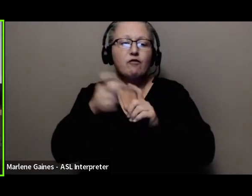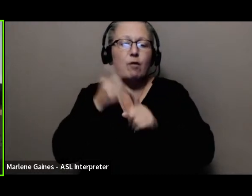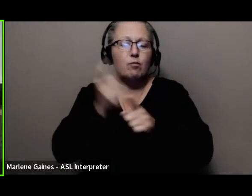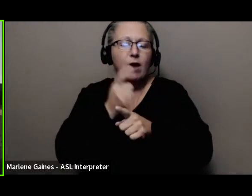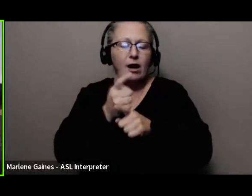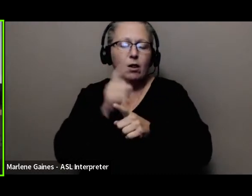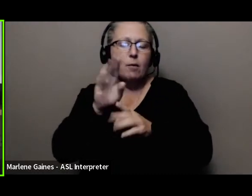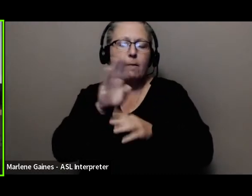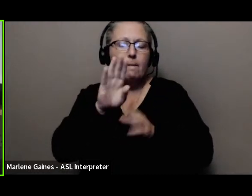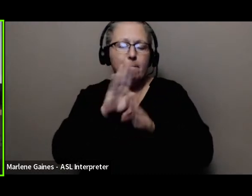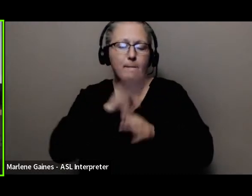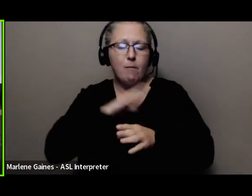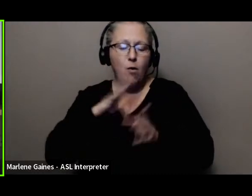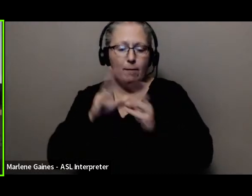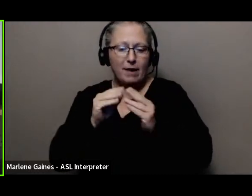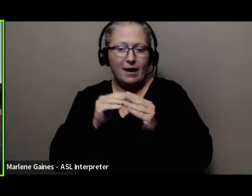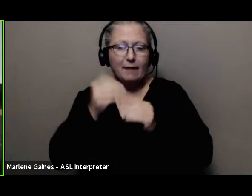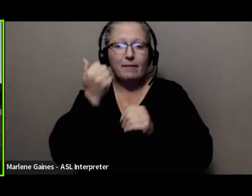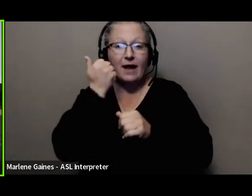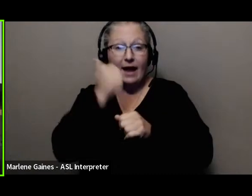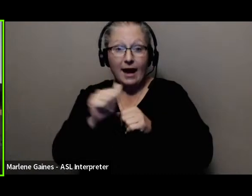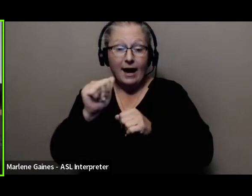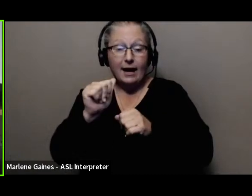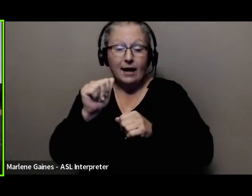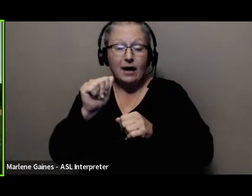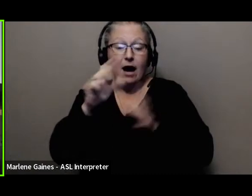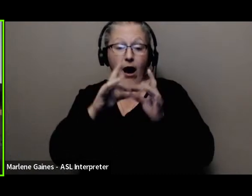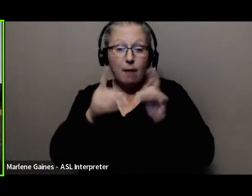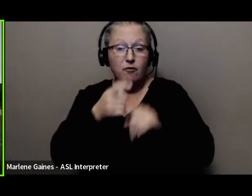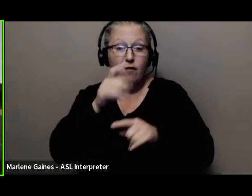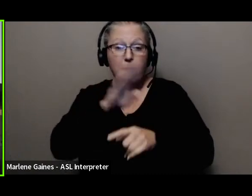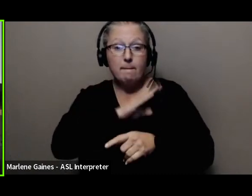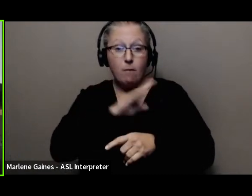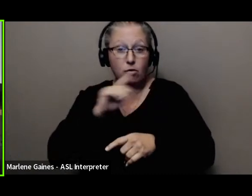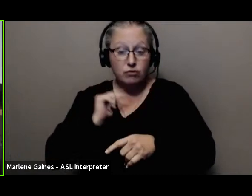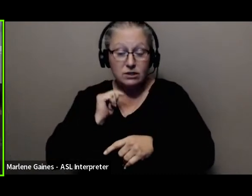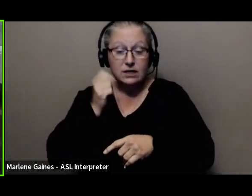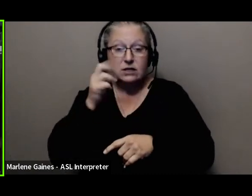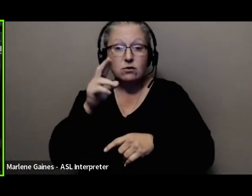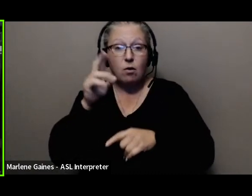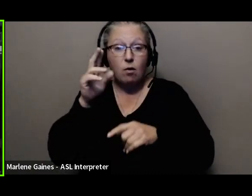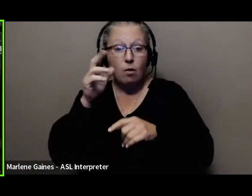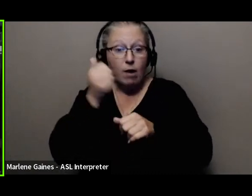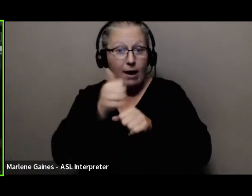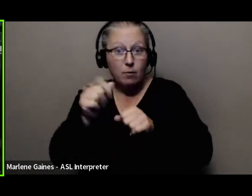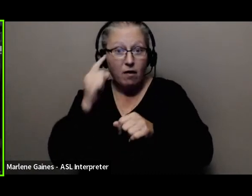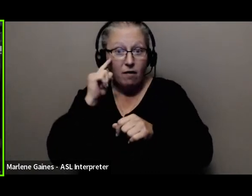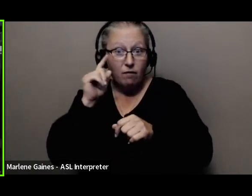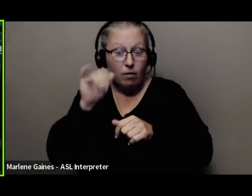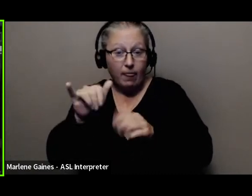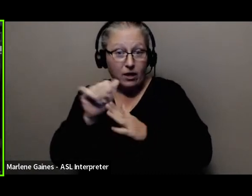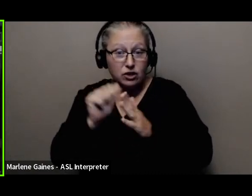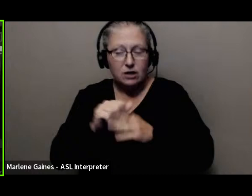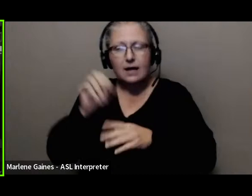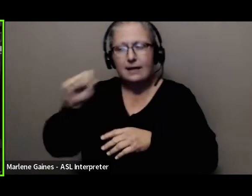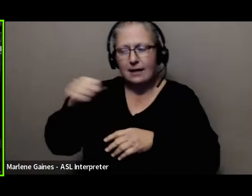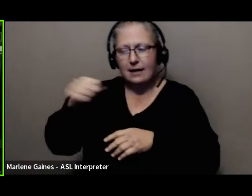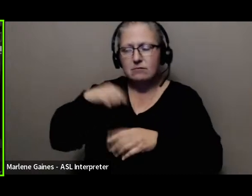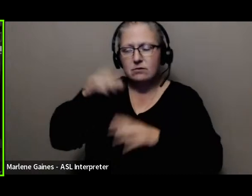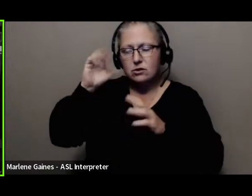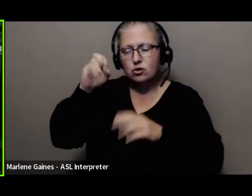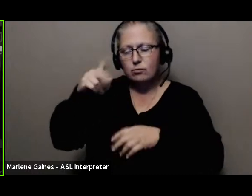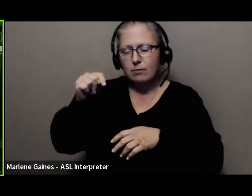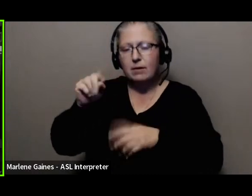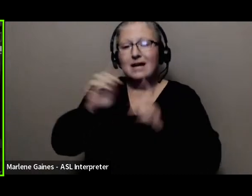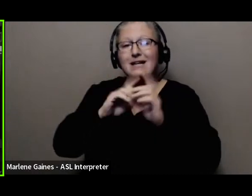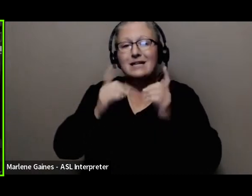of Trustees or Superintendent with respect to the agenda? I do. Yes. Thank you very much. So district